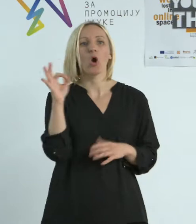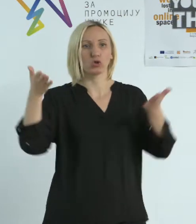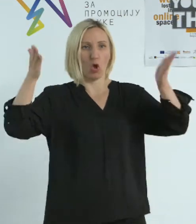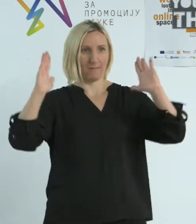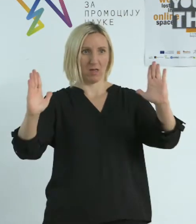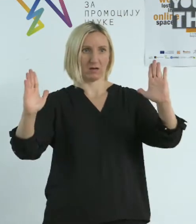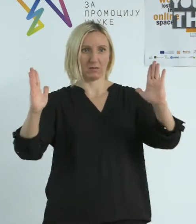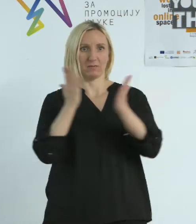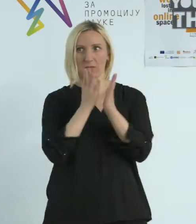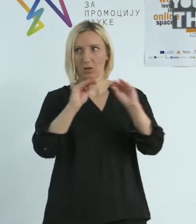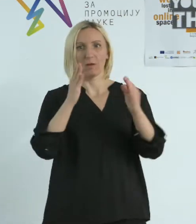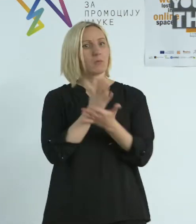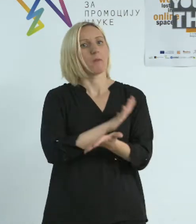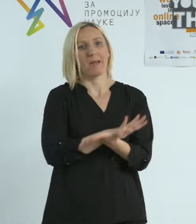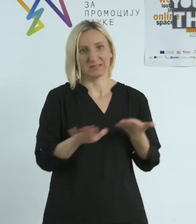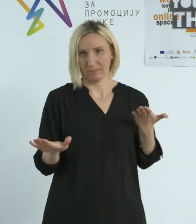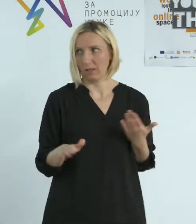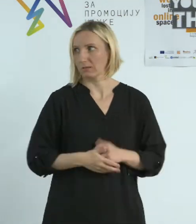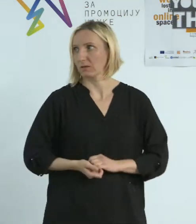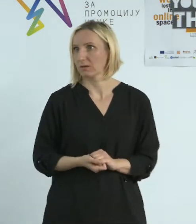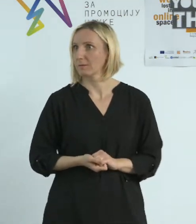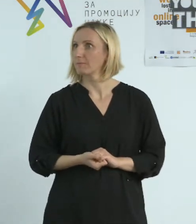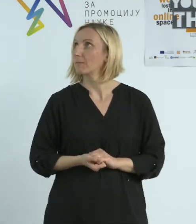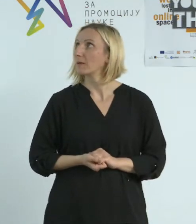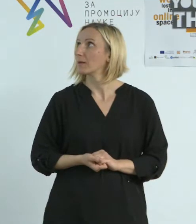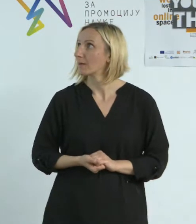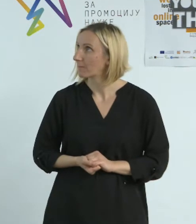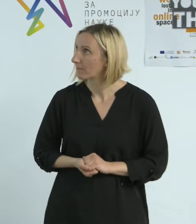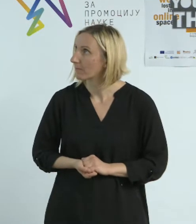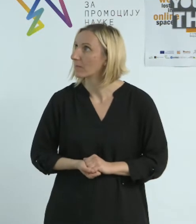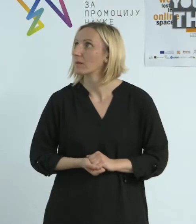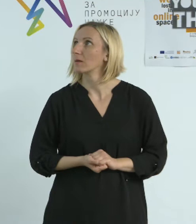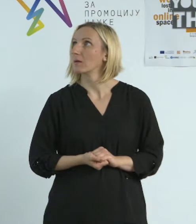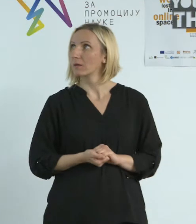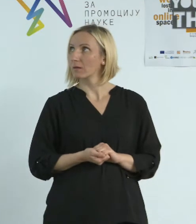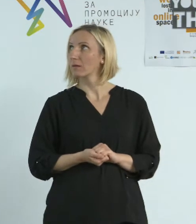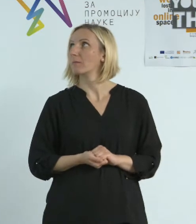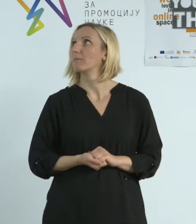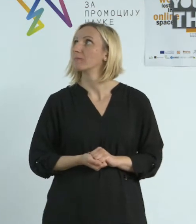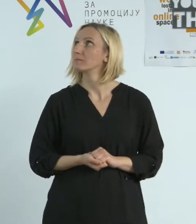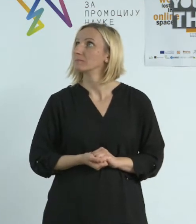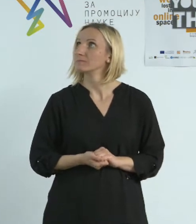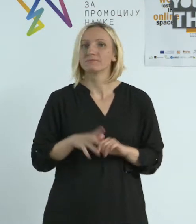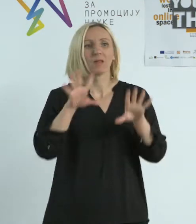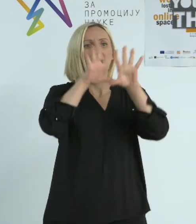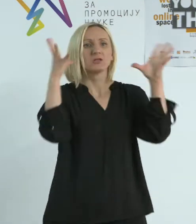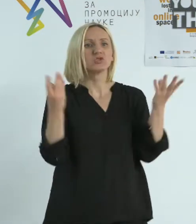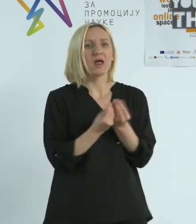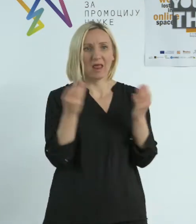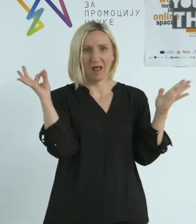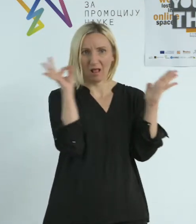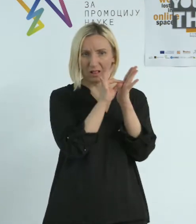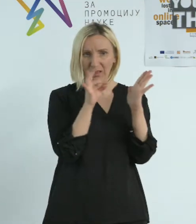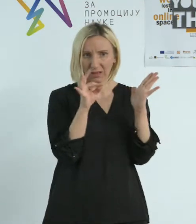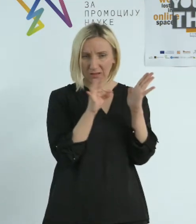Obviously, it was free of charge. Okay, go. Good. According to the structure, general objective was